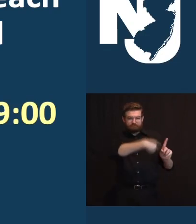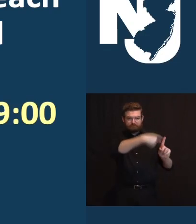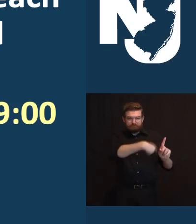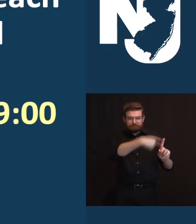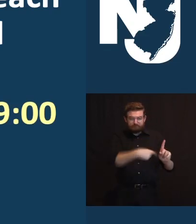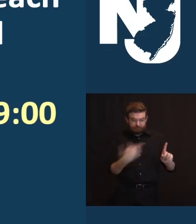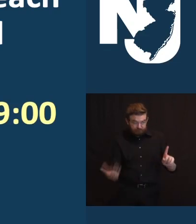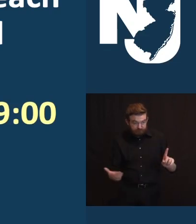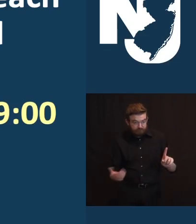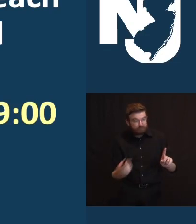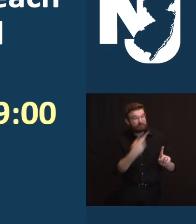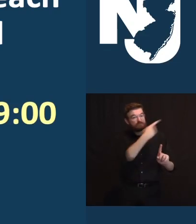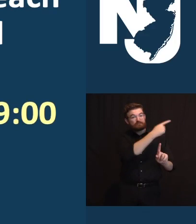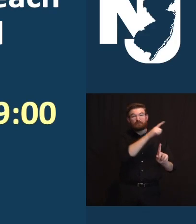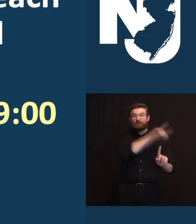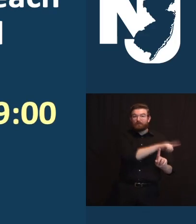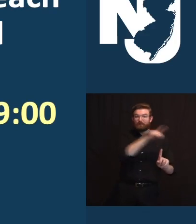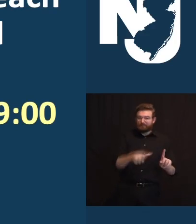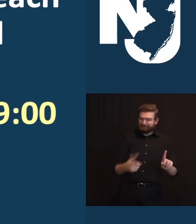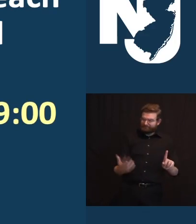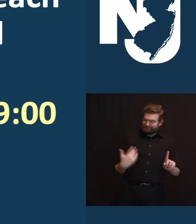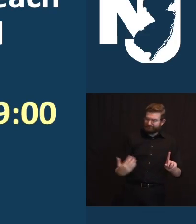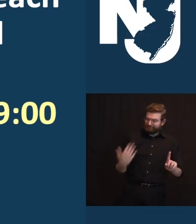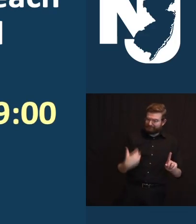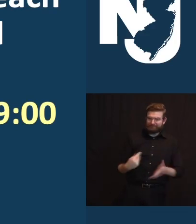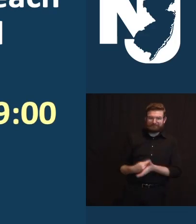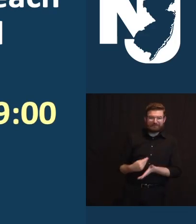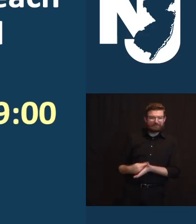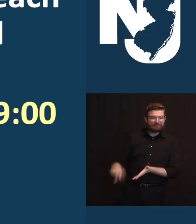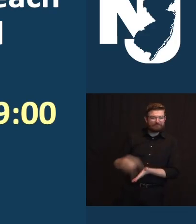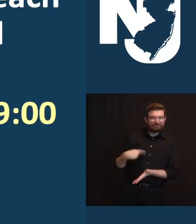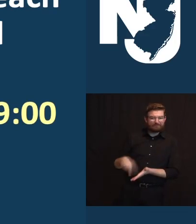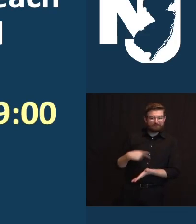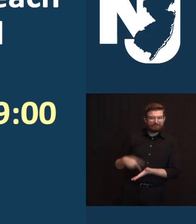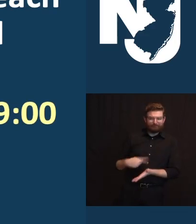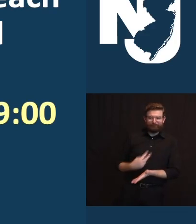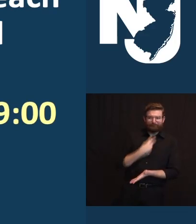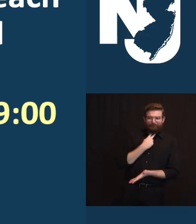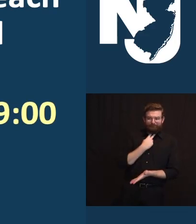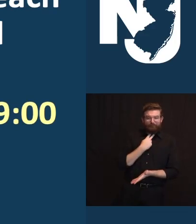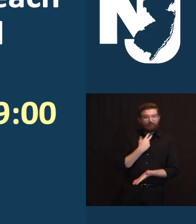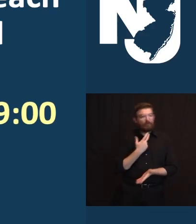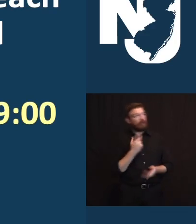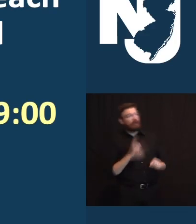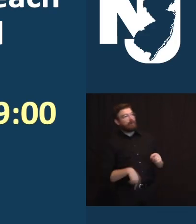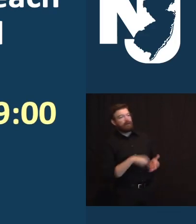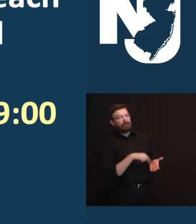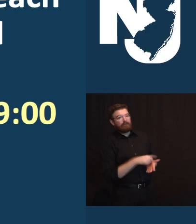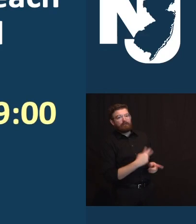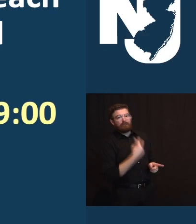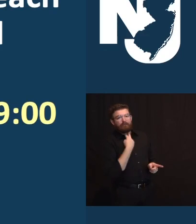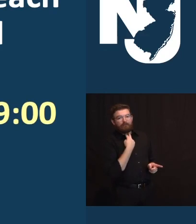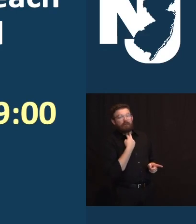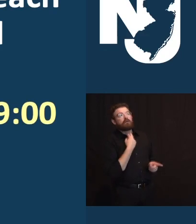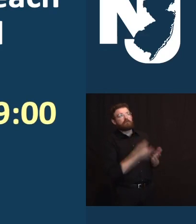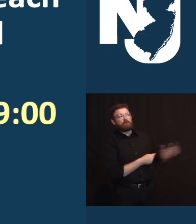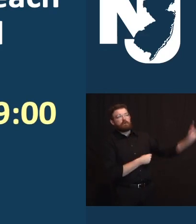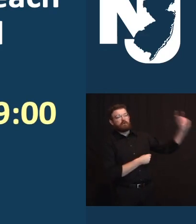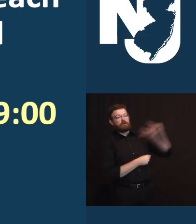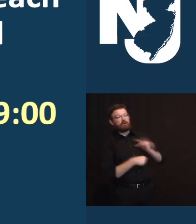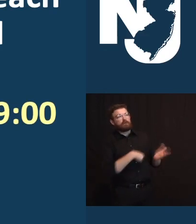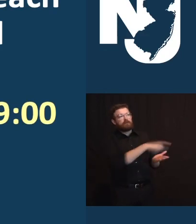that direct lease payment, you're solving two sides of the same, two sides of a challenge right now up